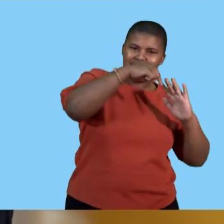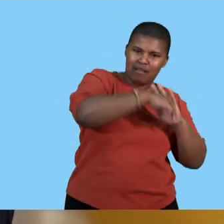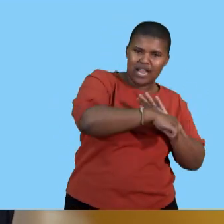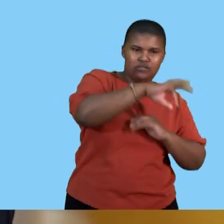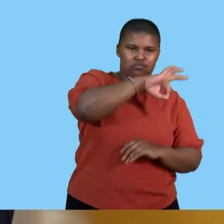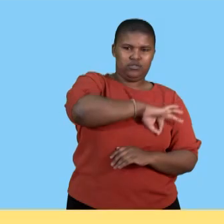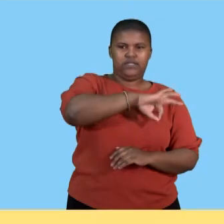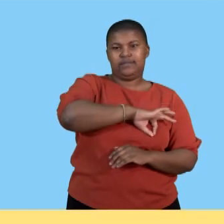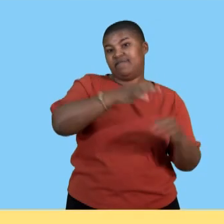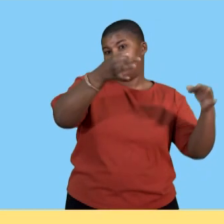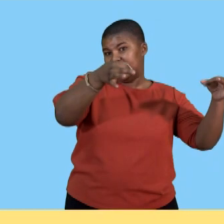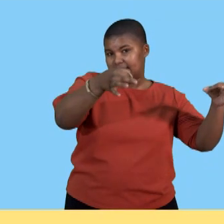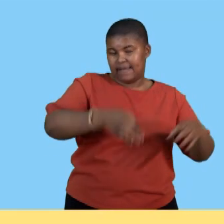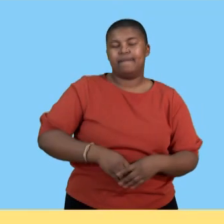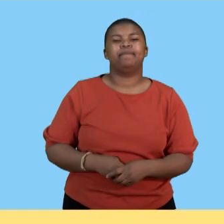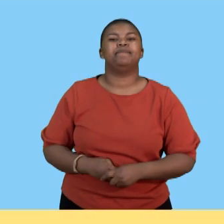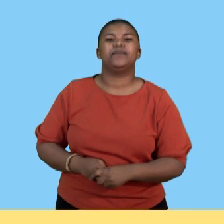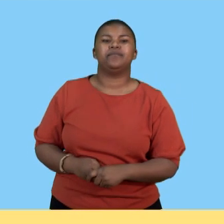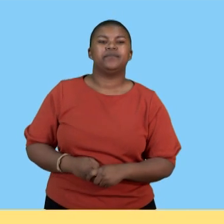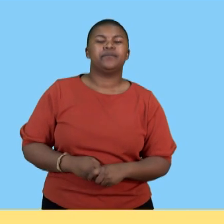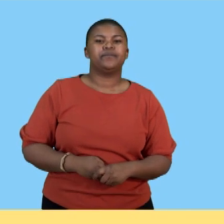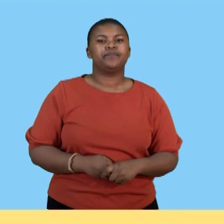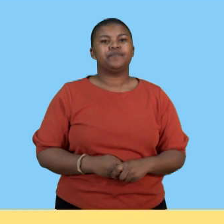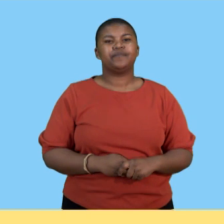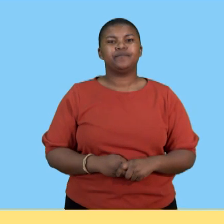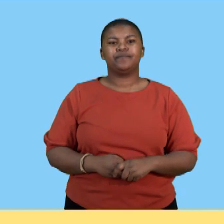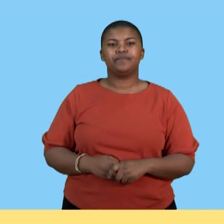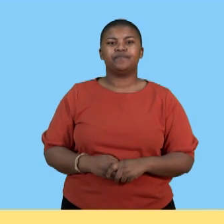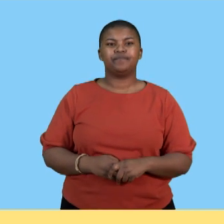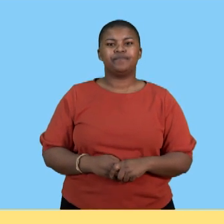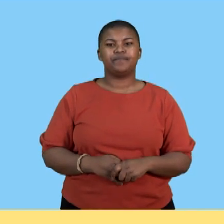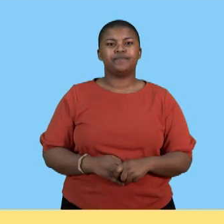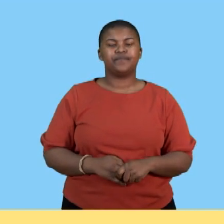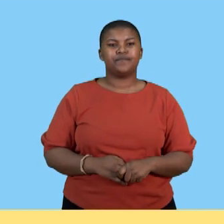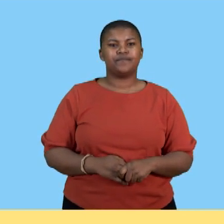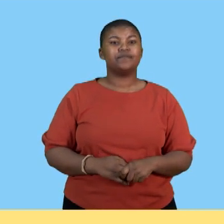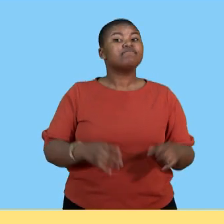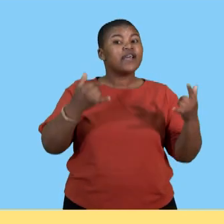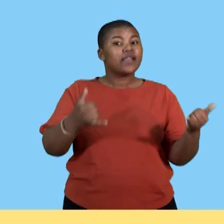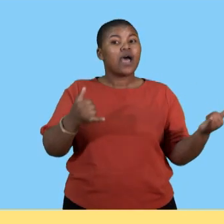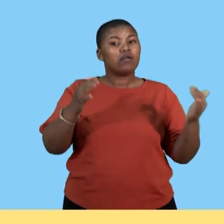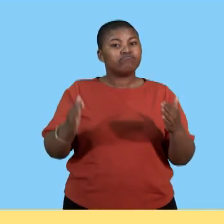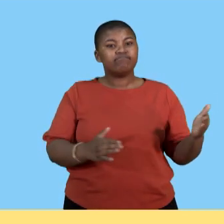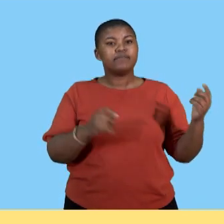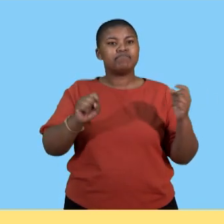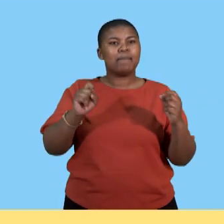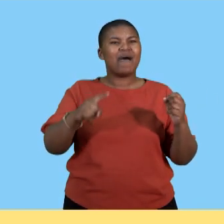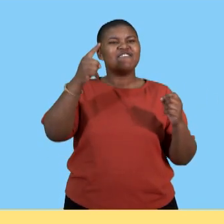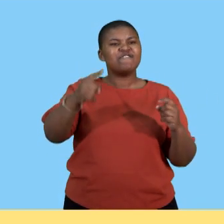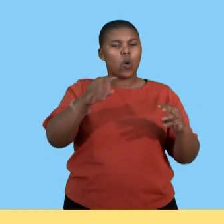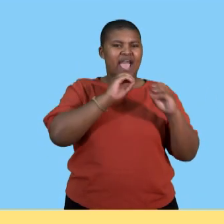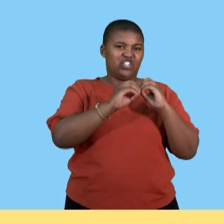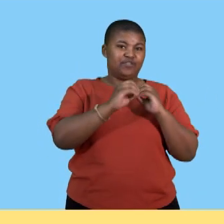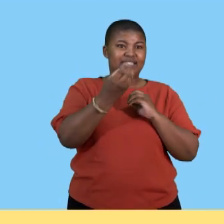debts recovered under my other operating income. All right. Let us now go to